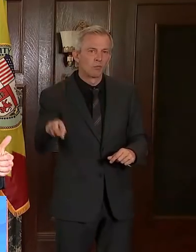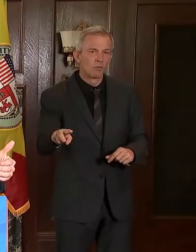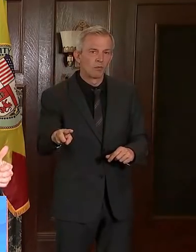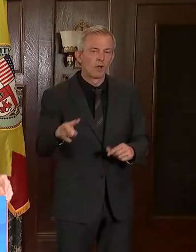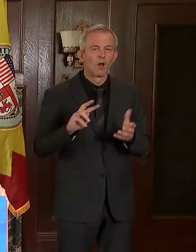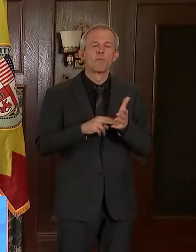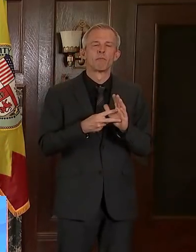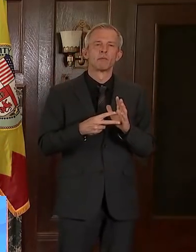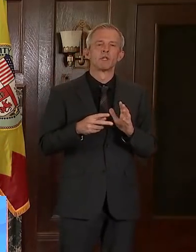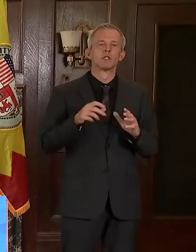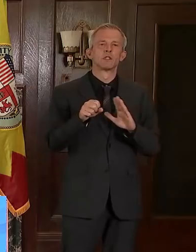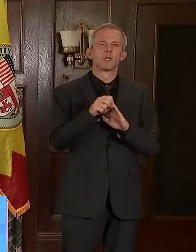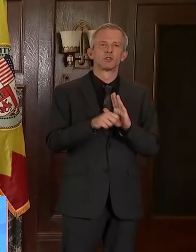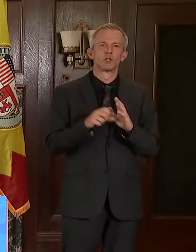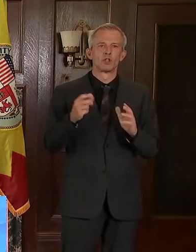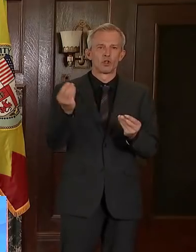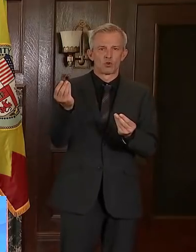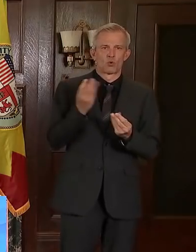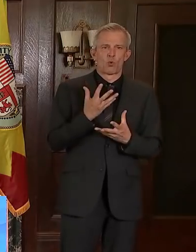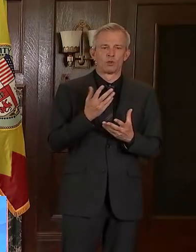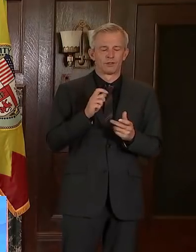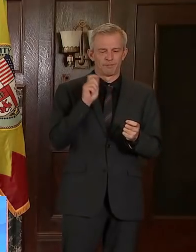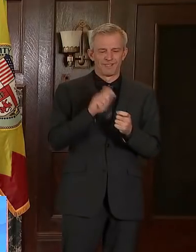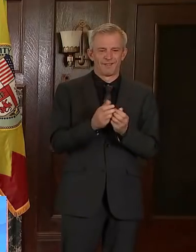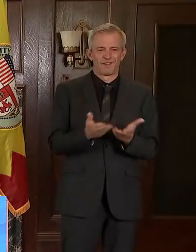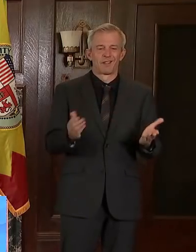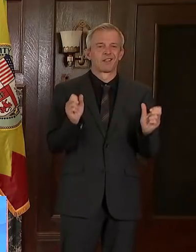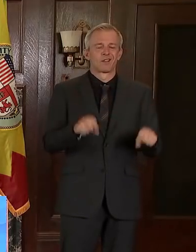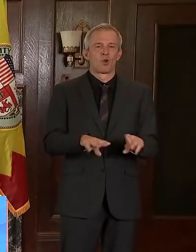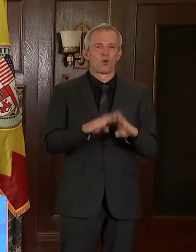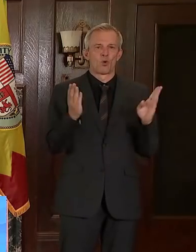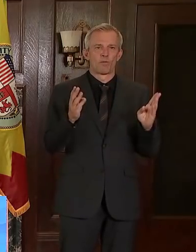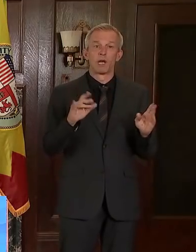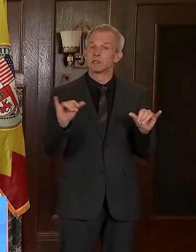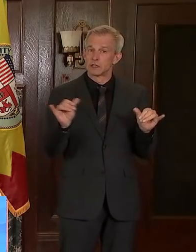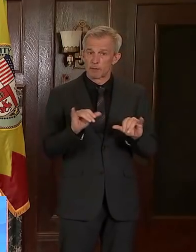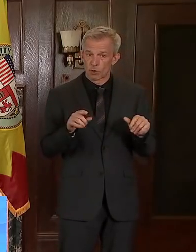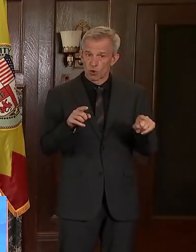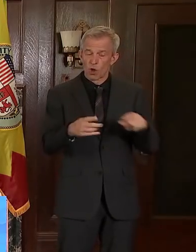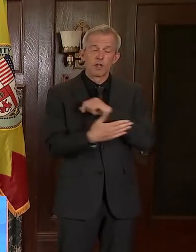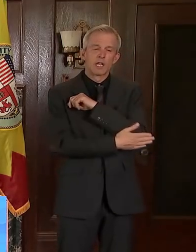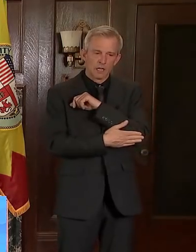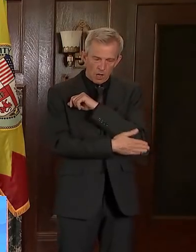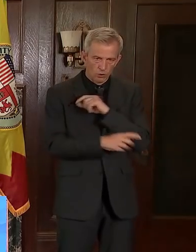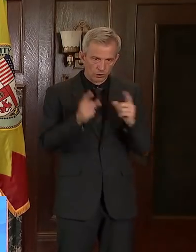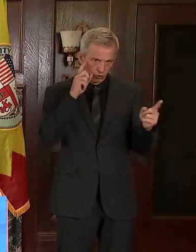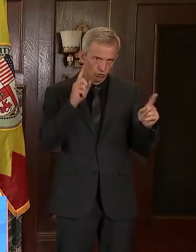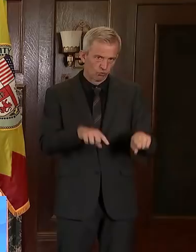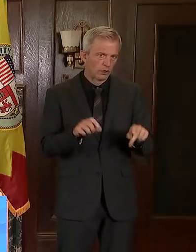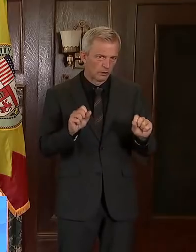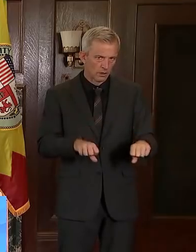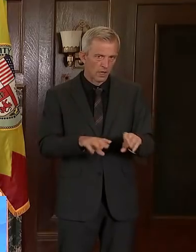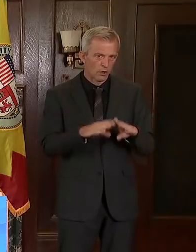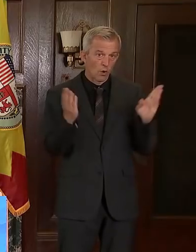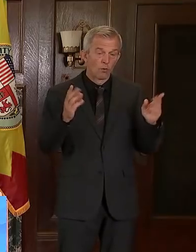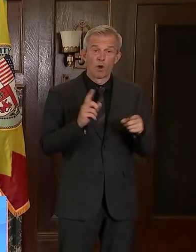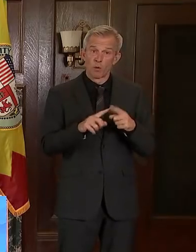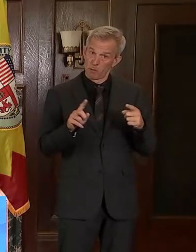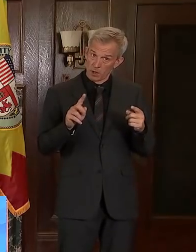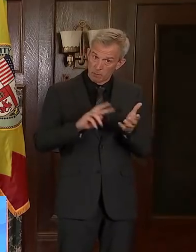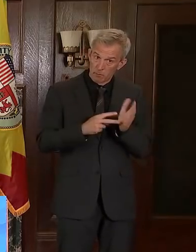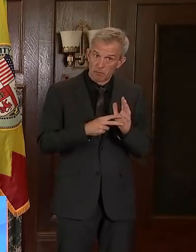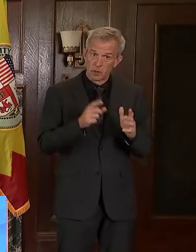us certain things could open by this Friday. Similarly, the county has said they can open, but it is not an obligation of any business to